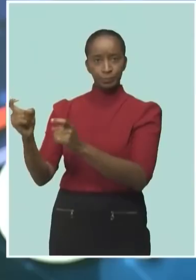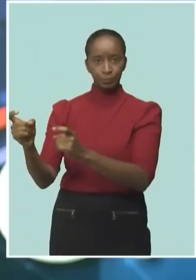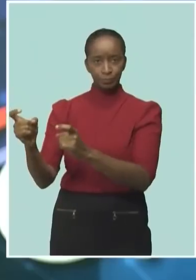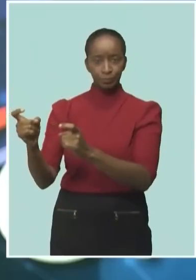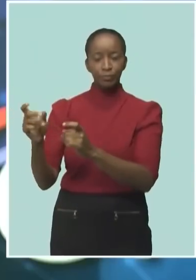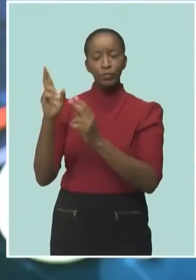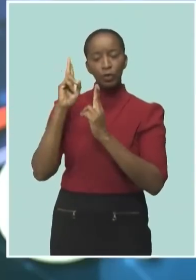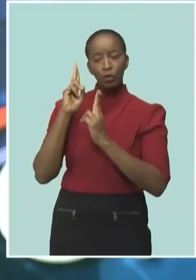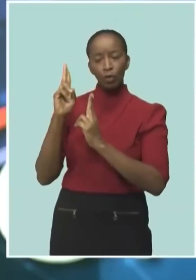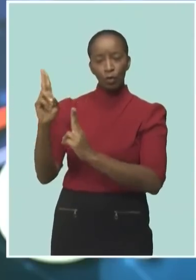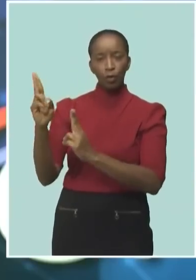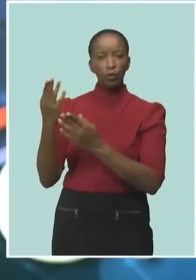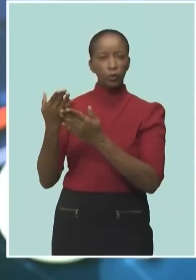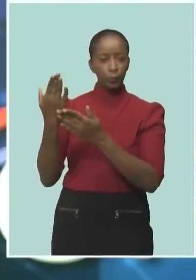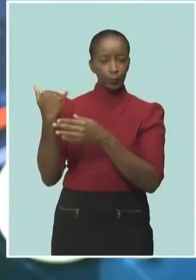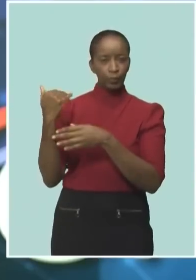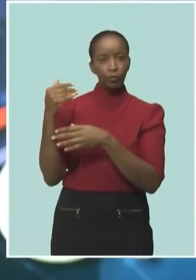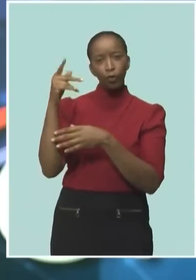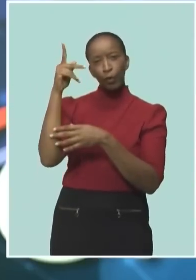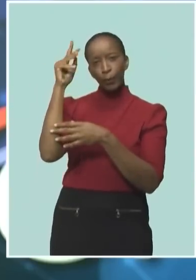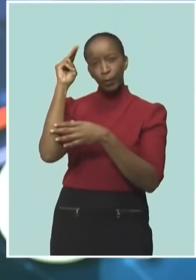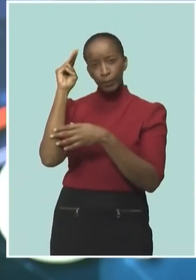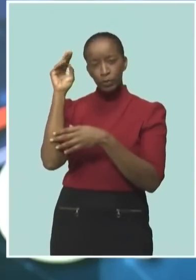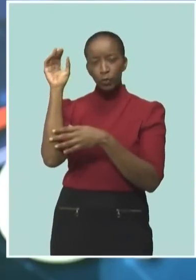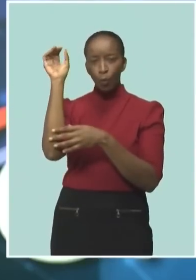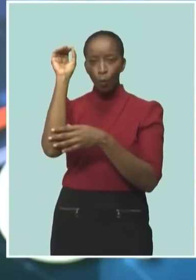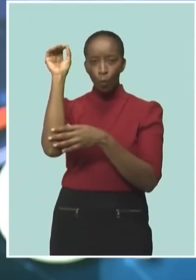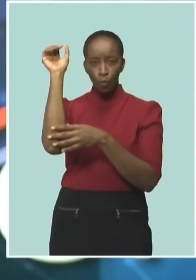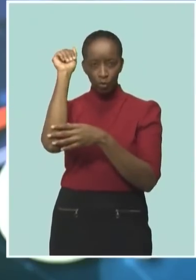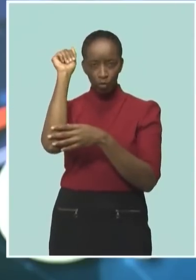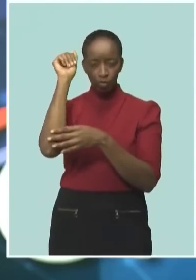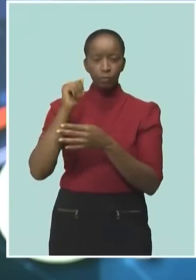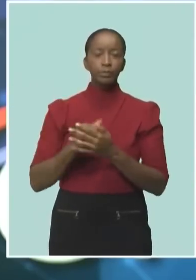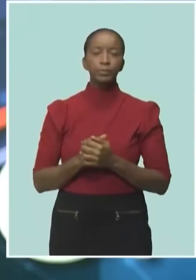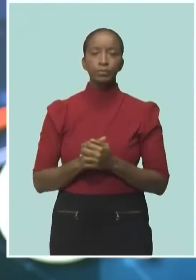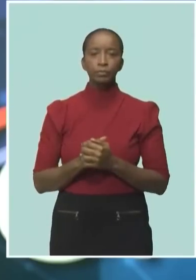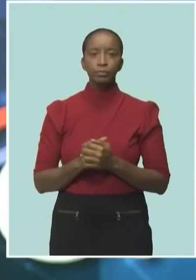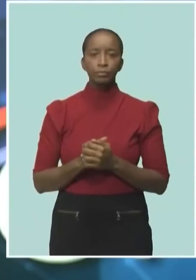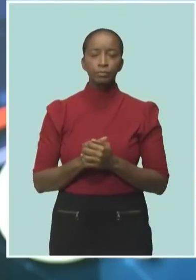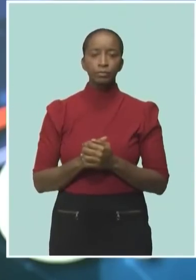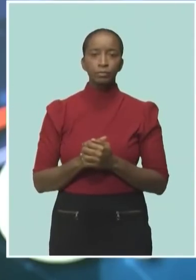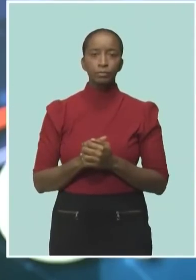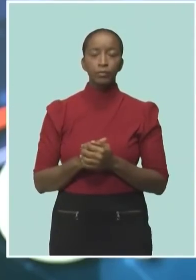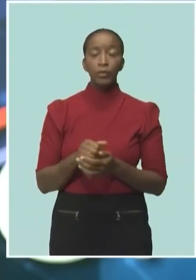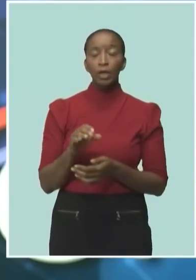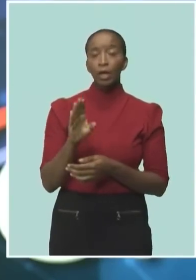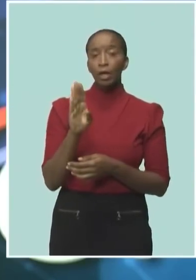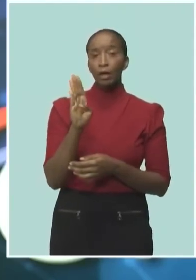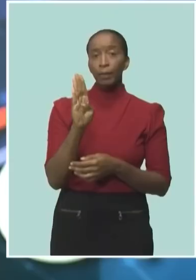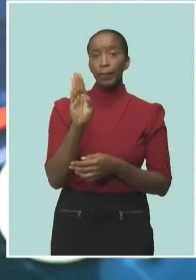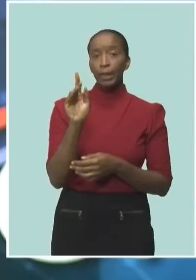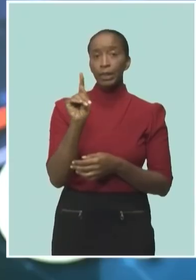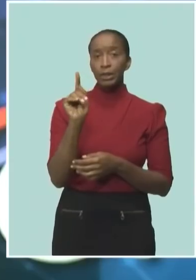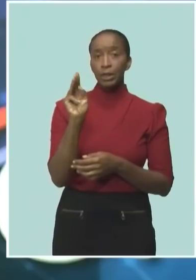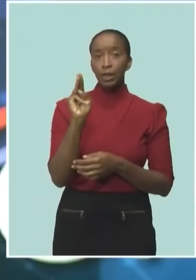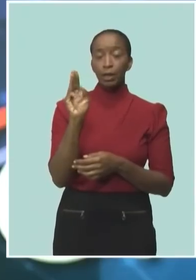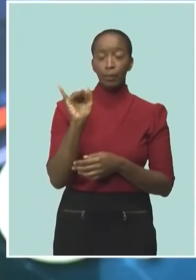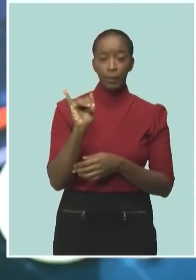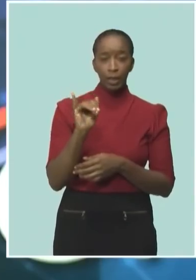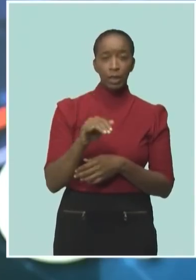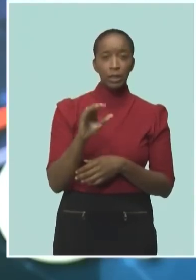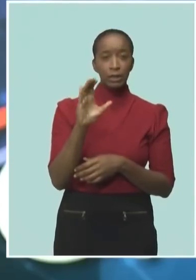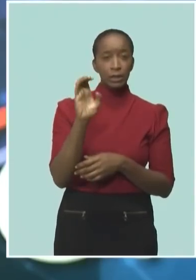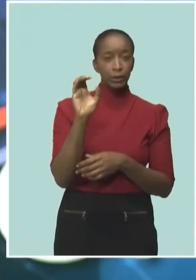Prime Minister. Chief Product Development Officer of the Barbados Tourism Marketing Incorporated, Marcia Aline, revealed on Morning